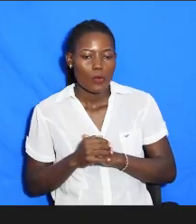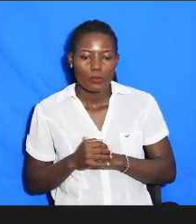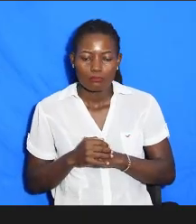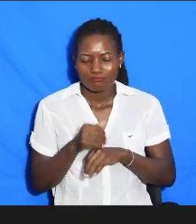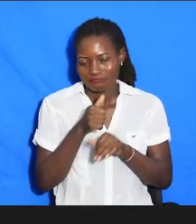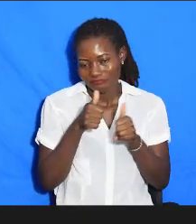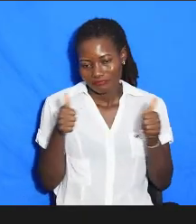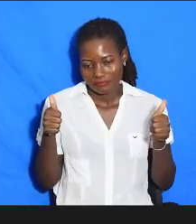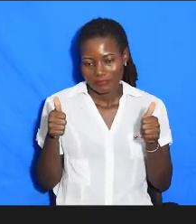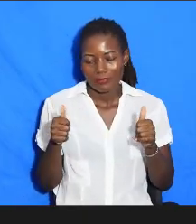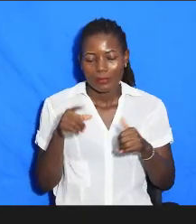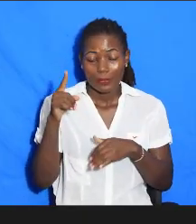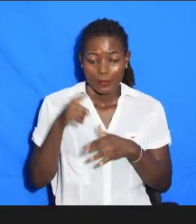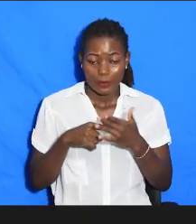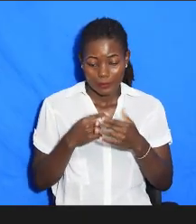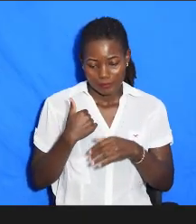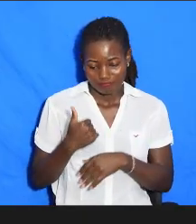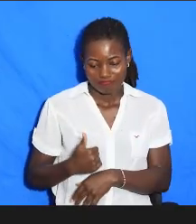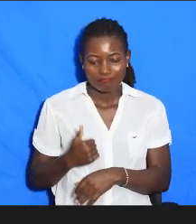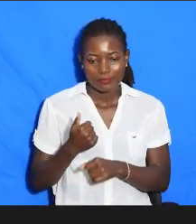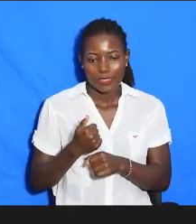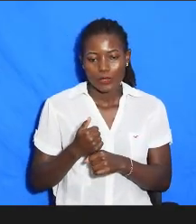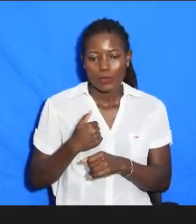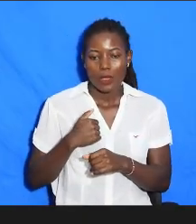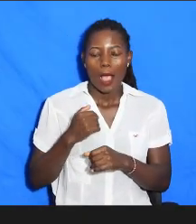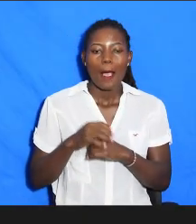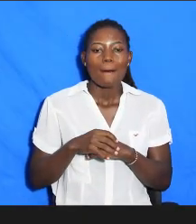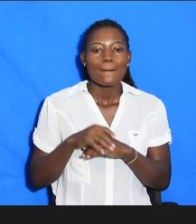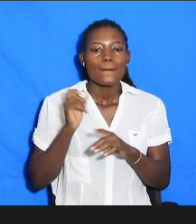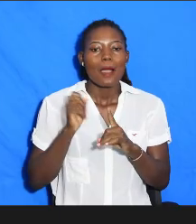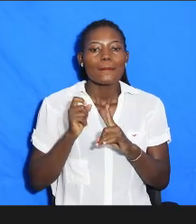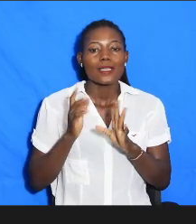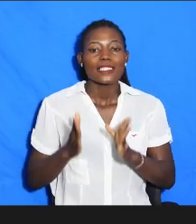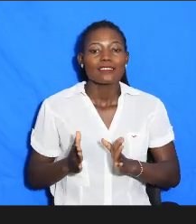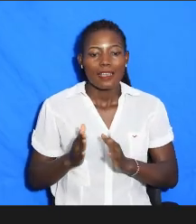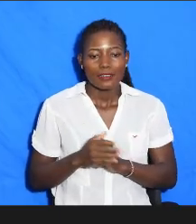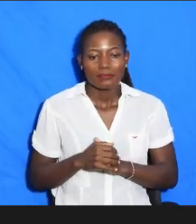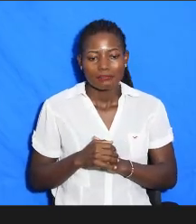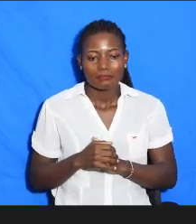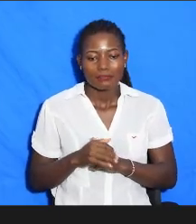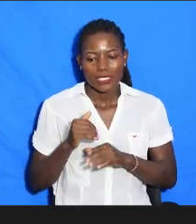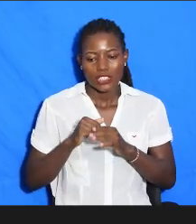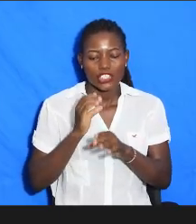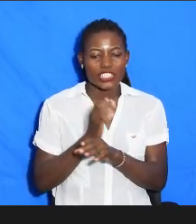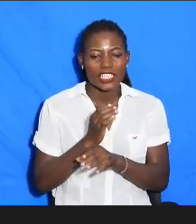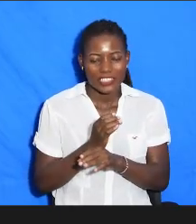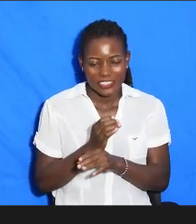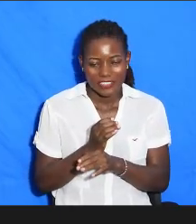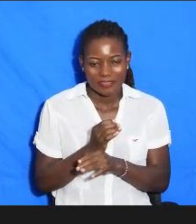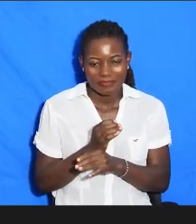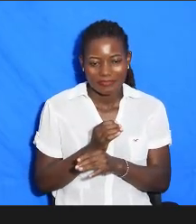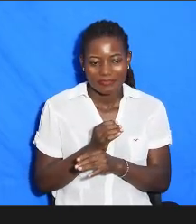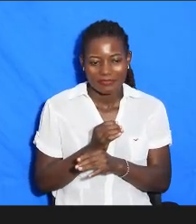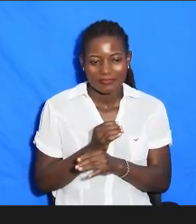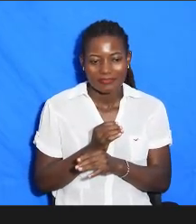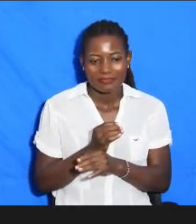Well, I think what I do is I'm a mentor actually in my church. I do work